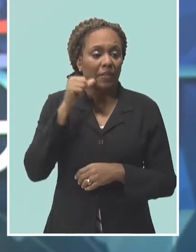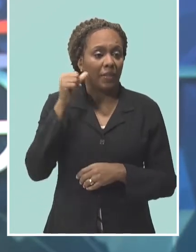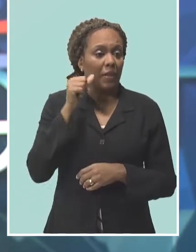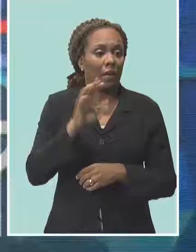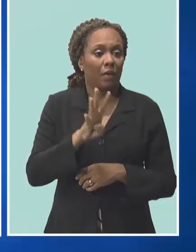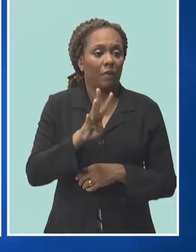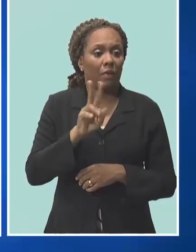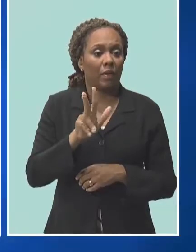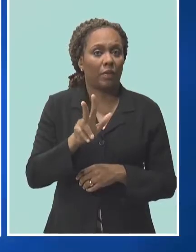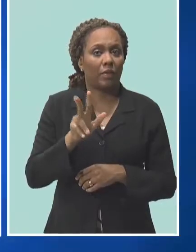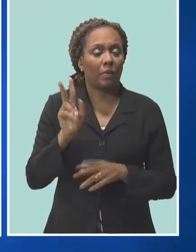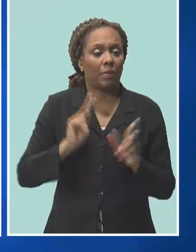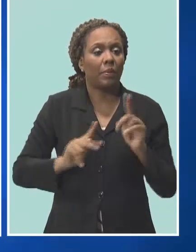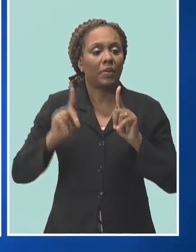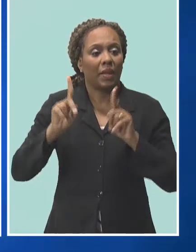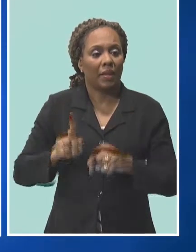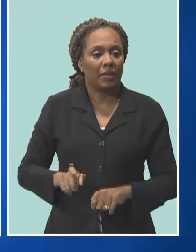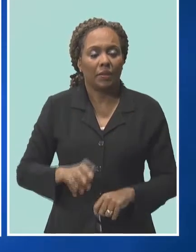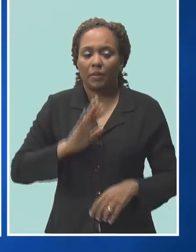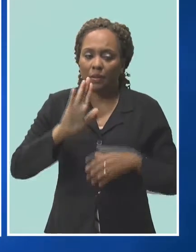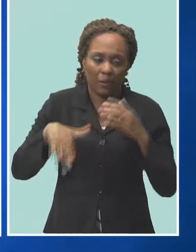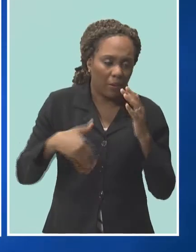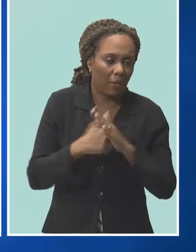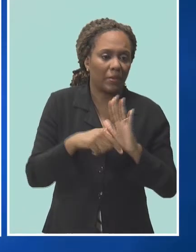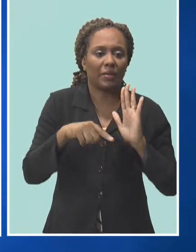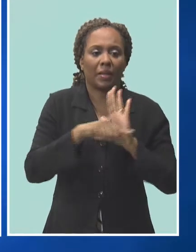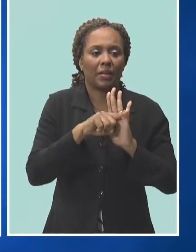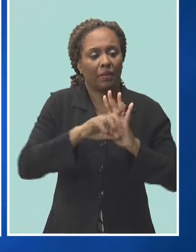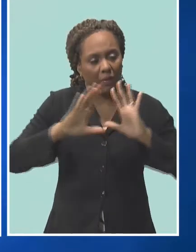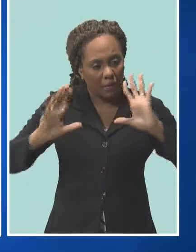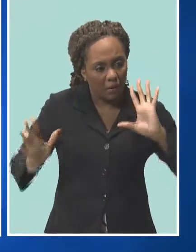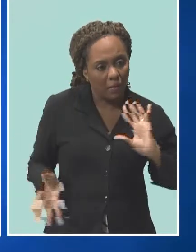yesterday. Those results all came back negative, bringing to